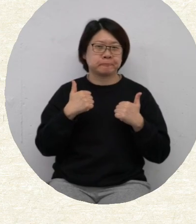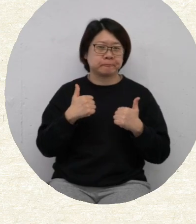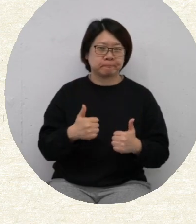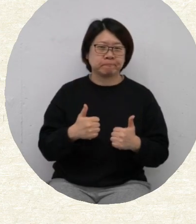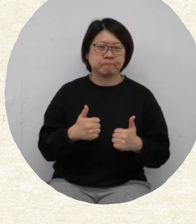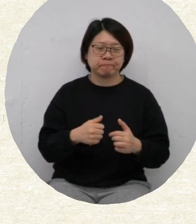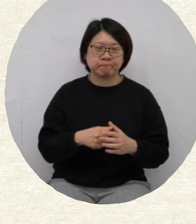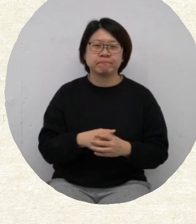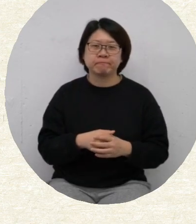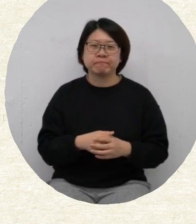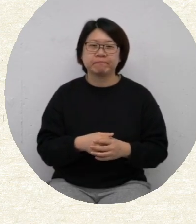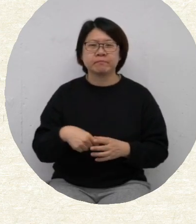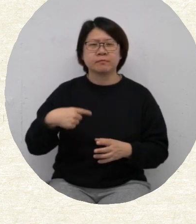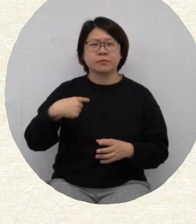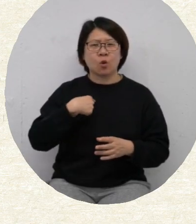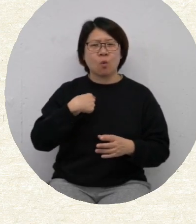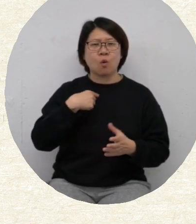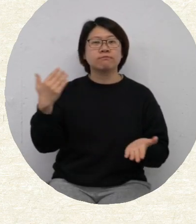like that.